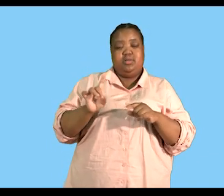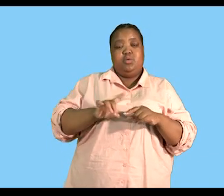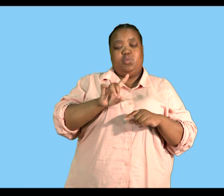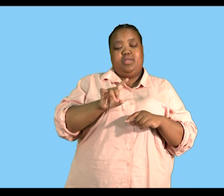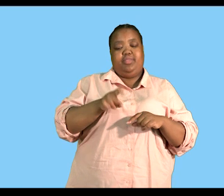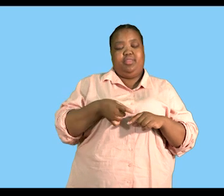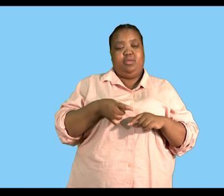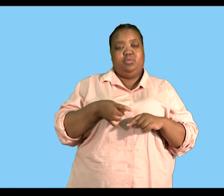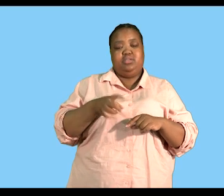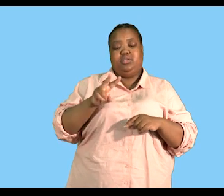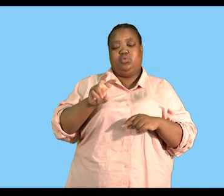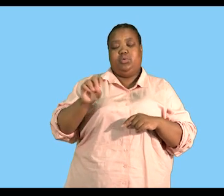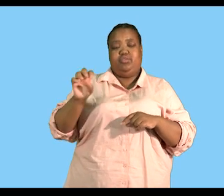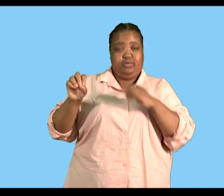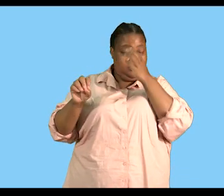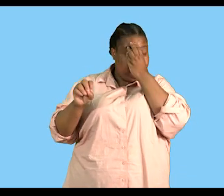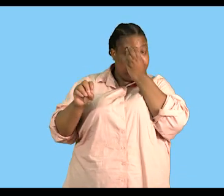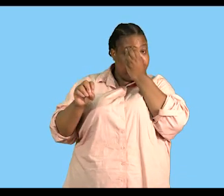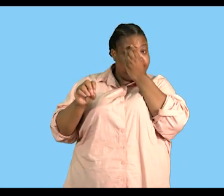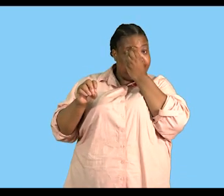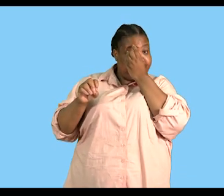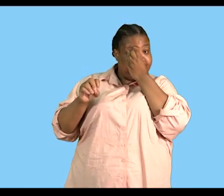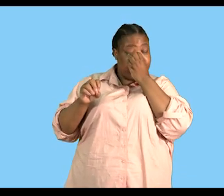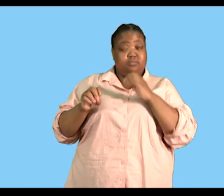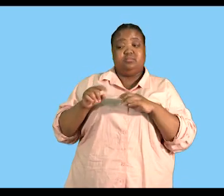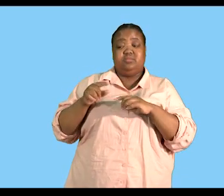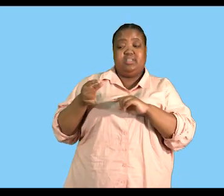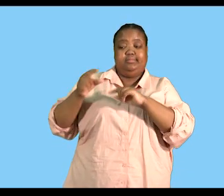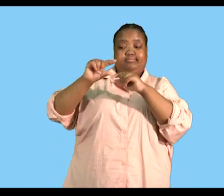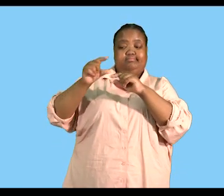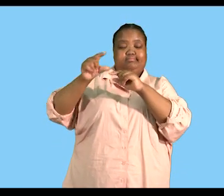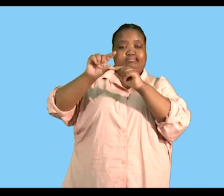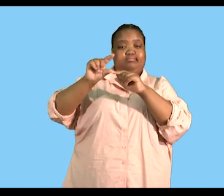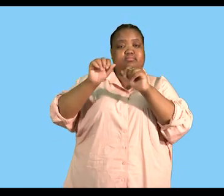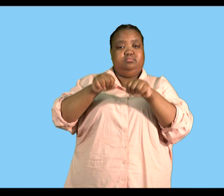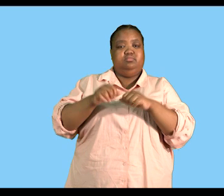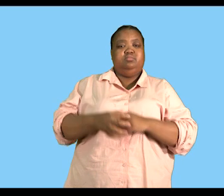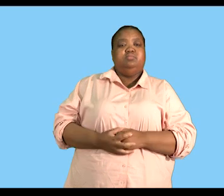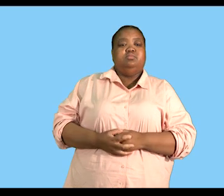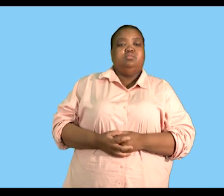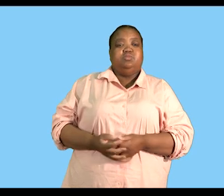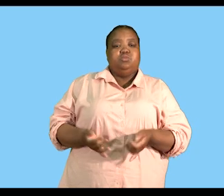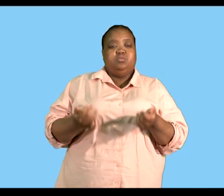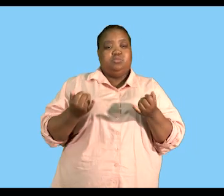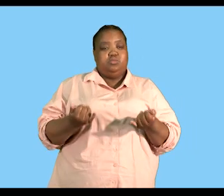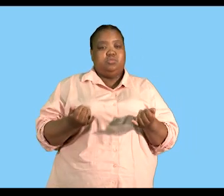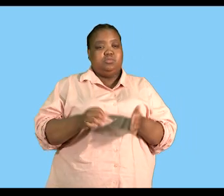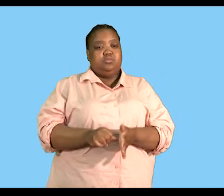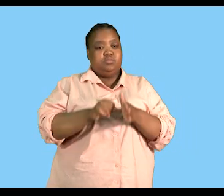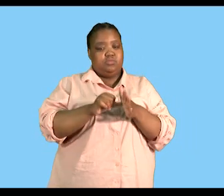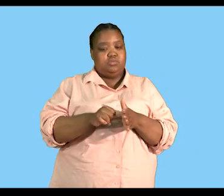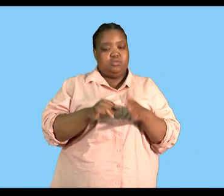be 1,200. So this is the interest. So now we need